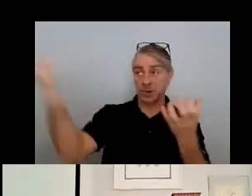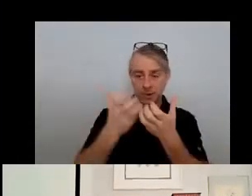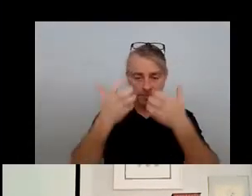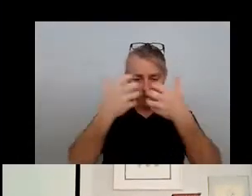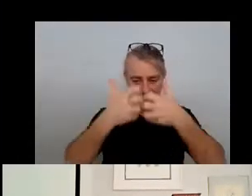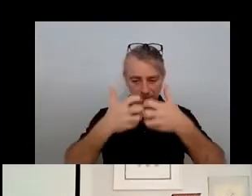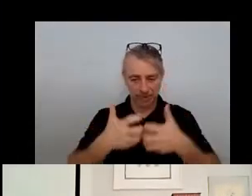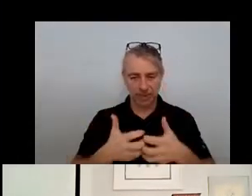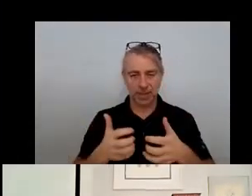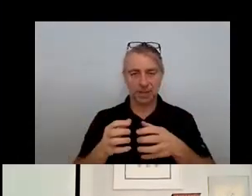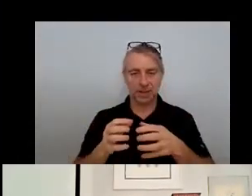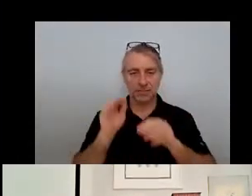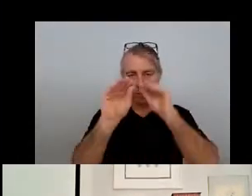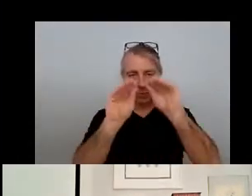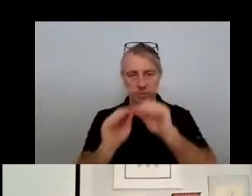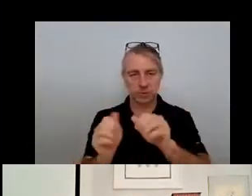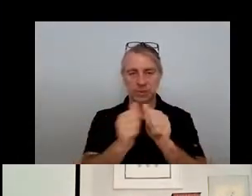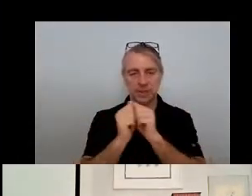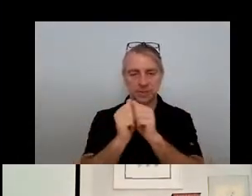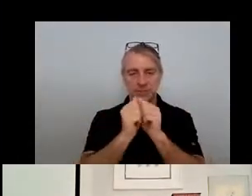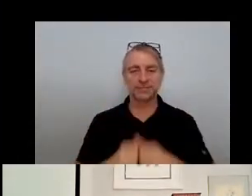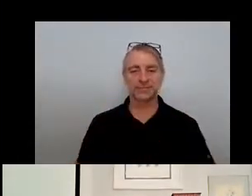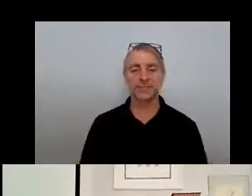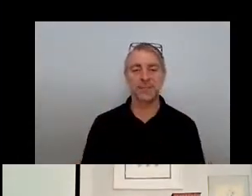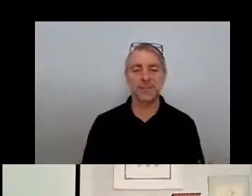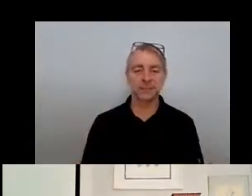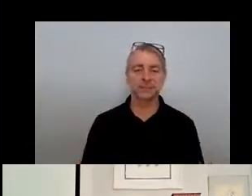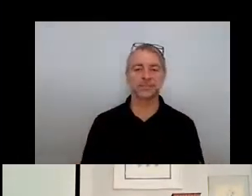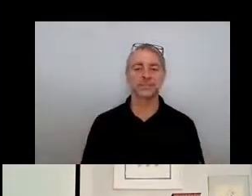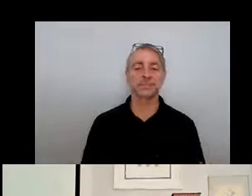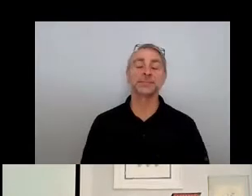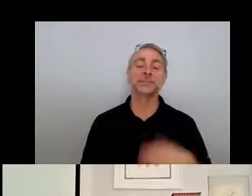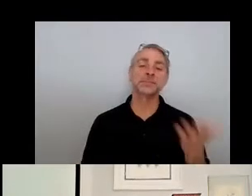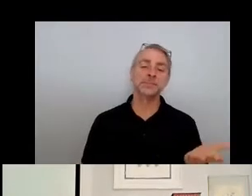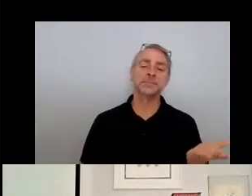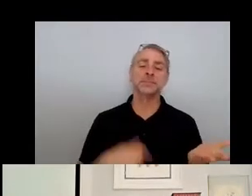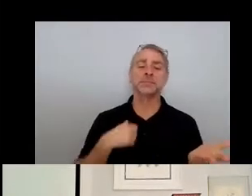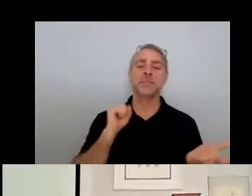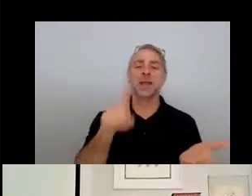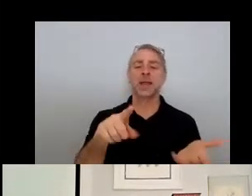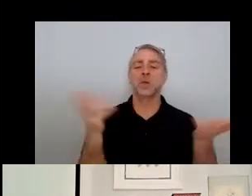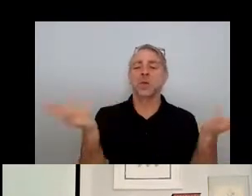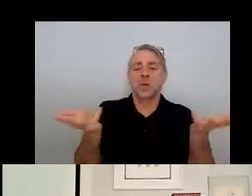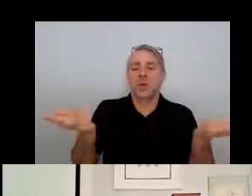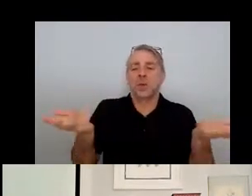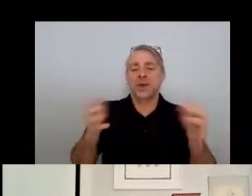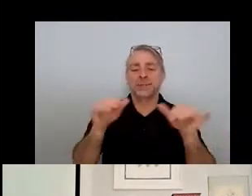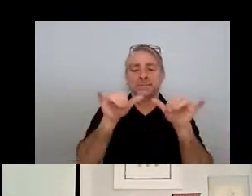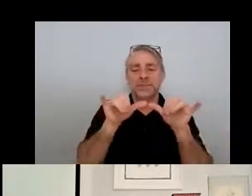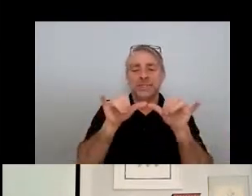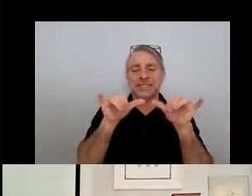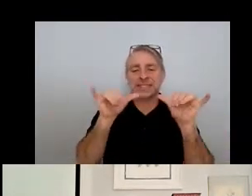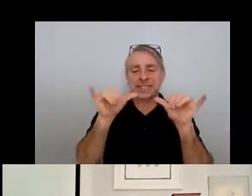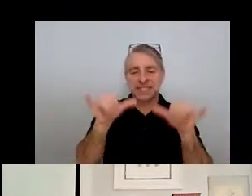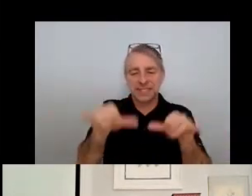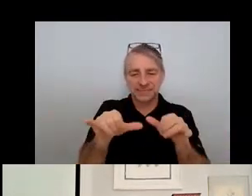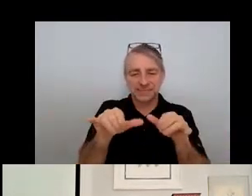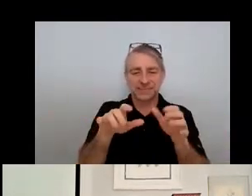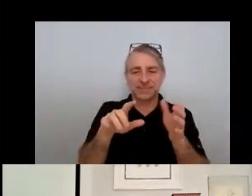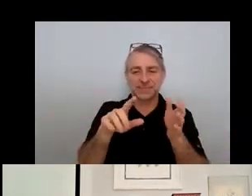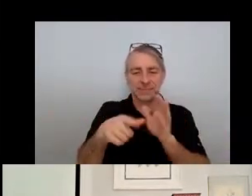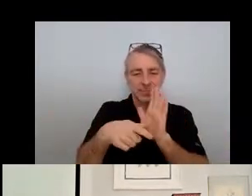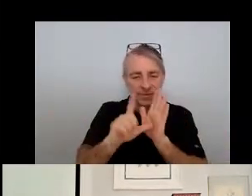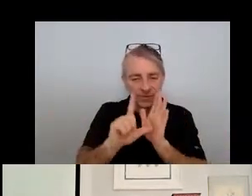Okay, so what is a systematic review or research synthesis? So this definition is